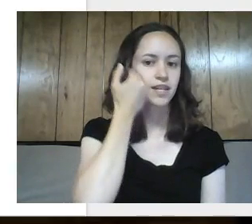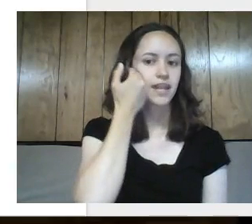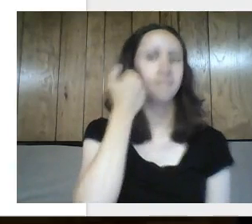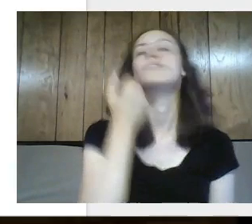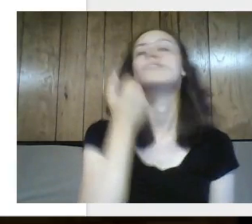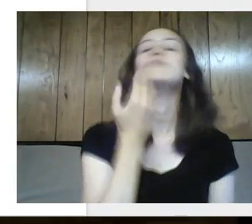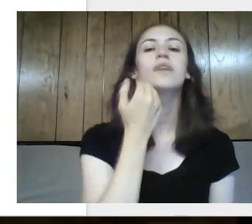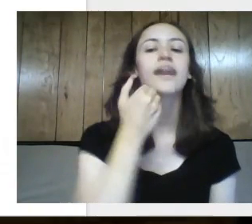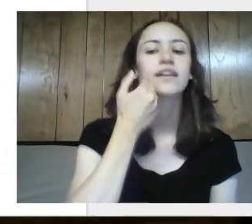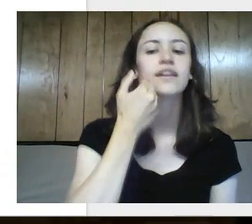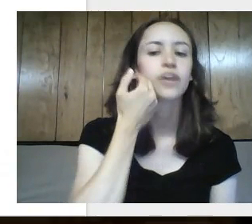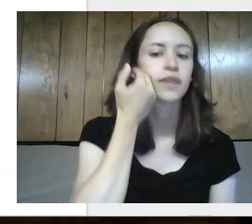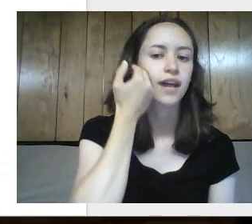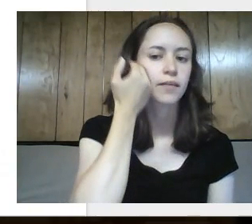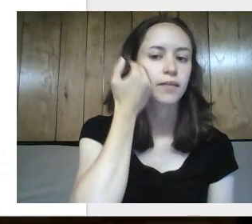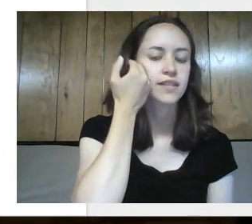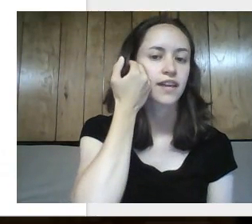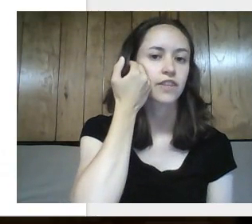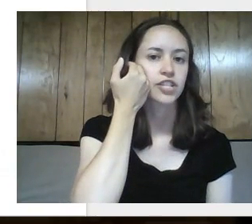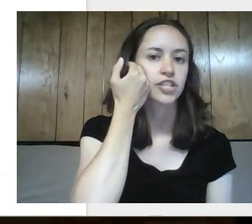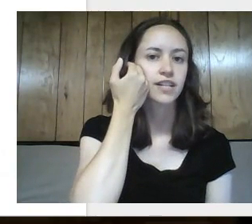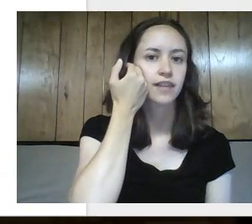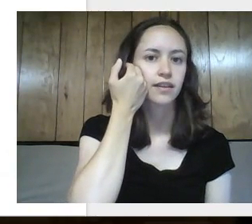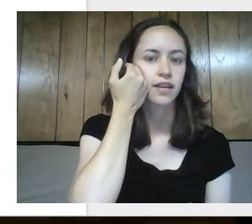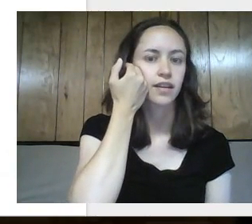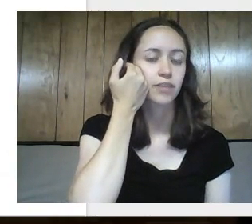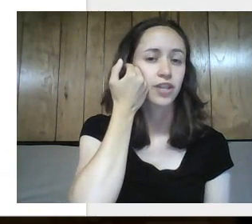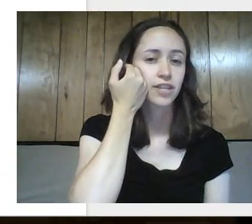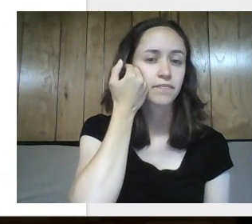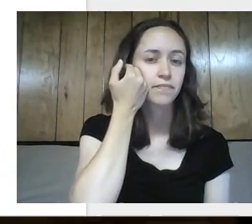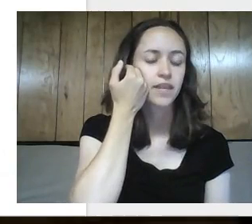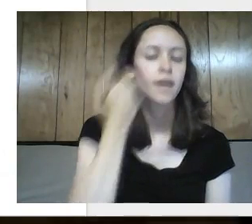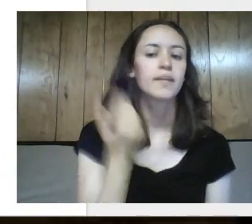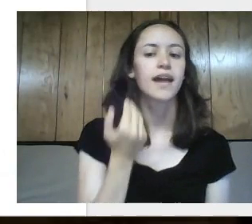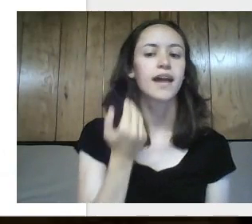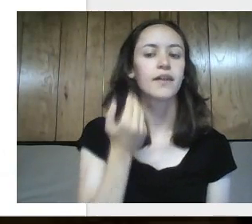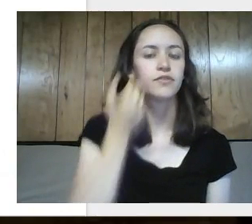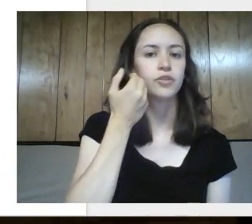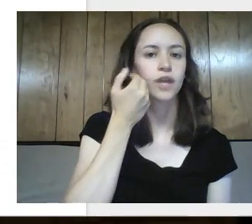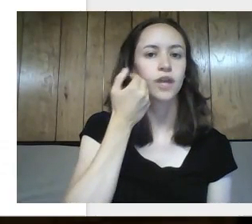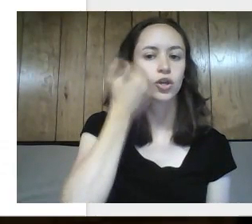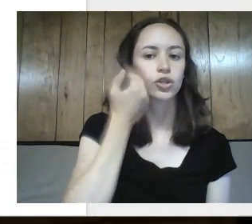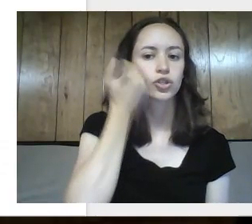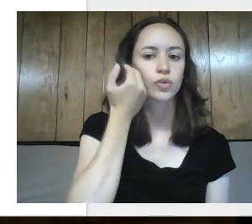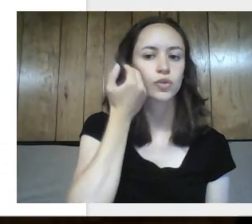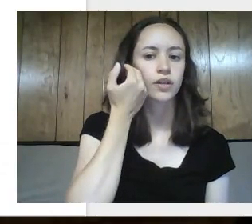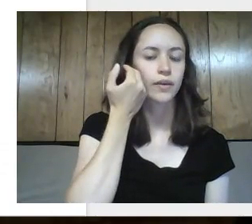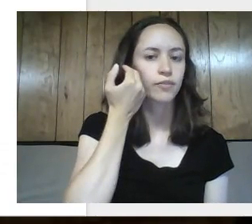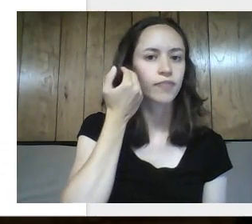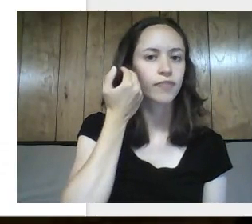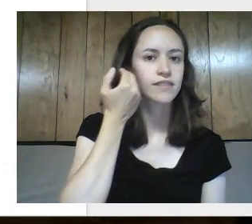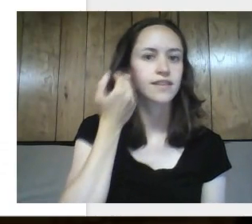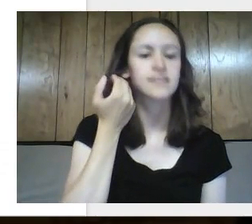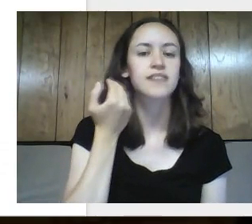ashamed, is one hand going up the side of your cheek, like you're blushing. But now if you do it short,